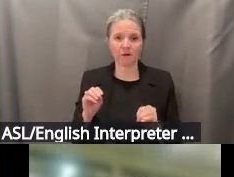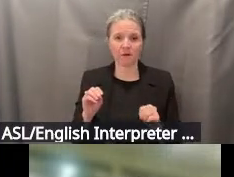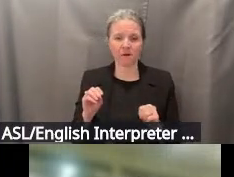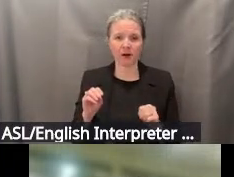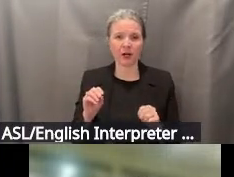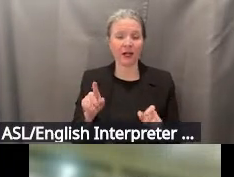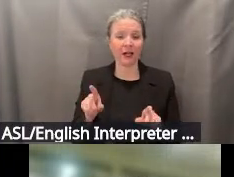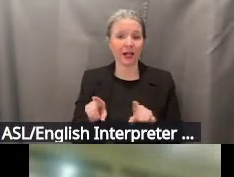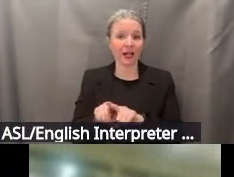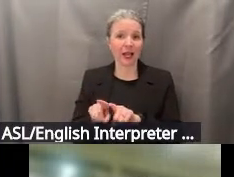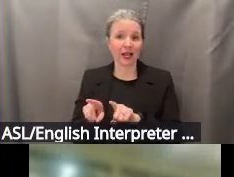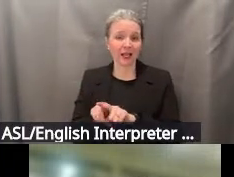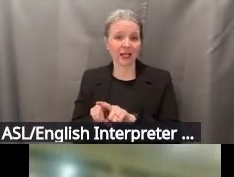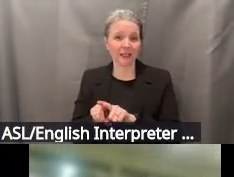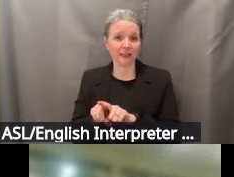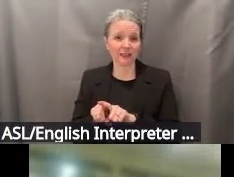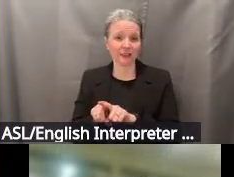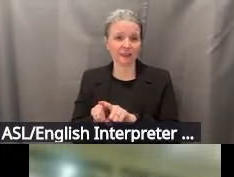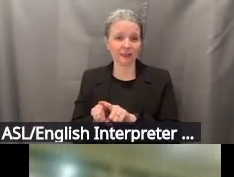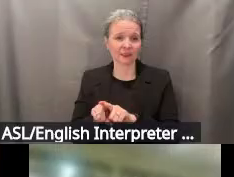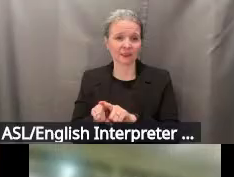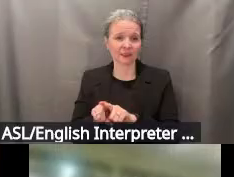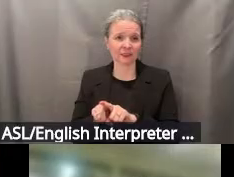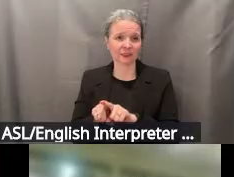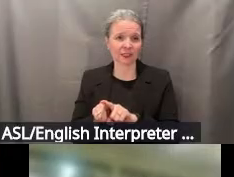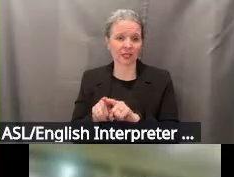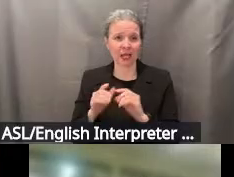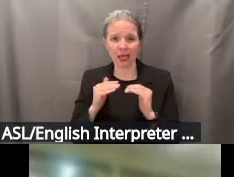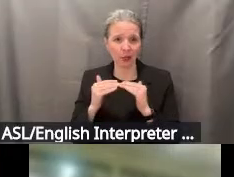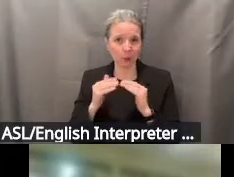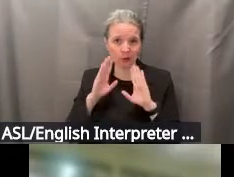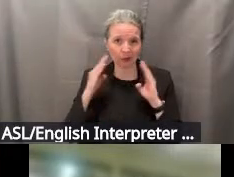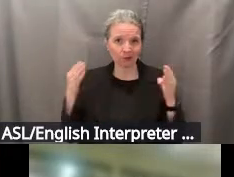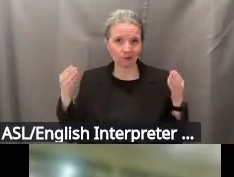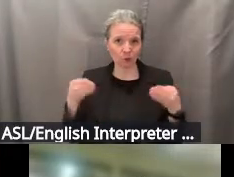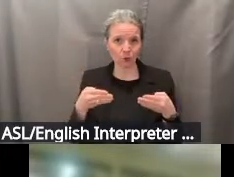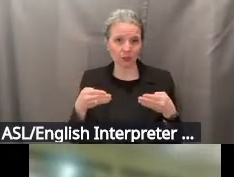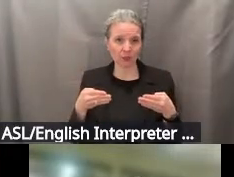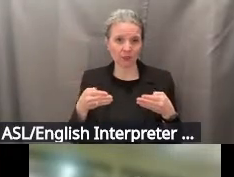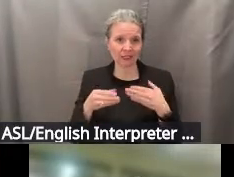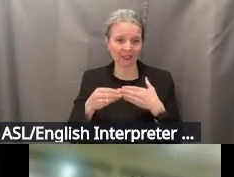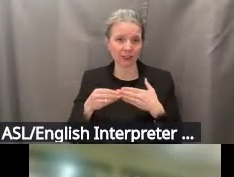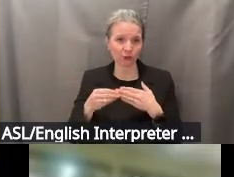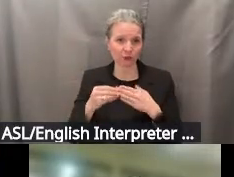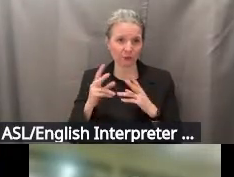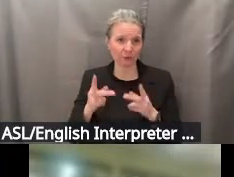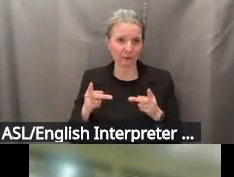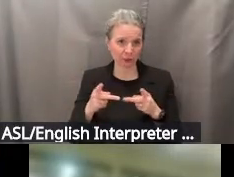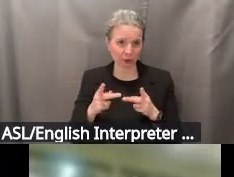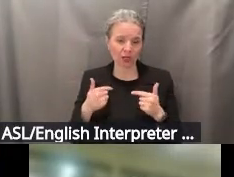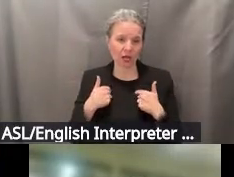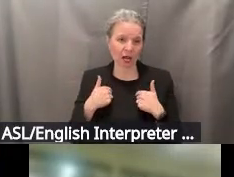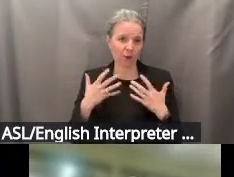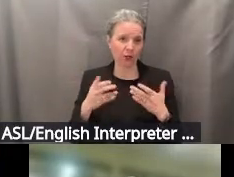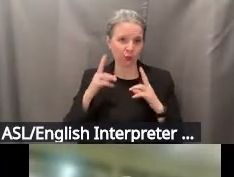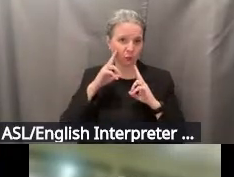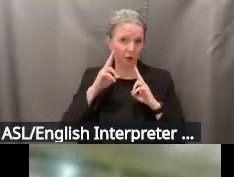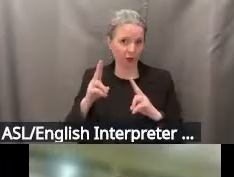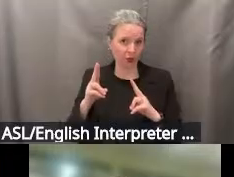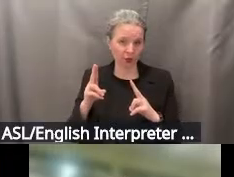As a kind of equity focused leadership position, I just want to